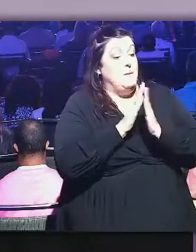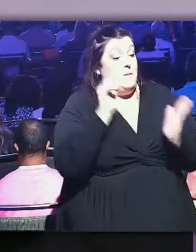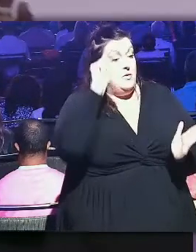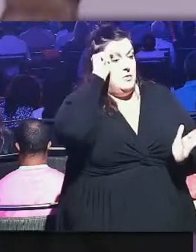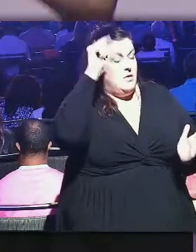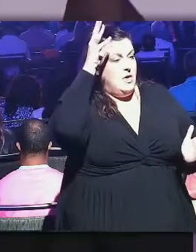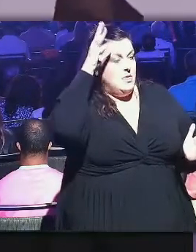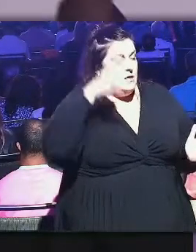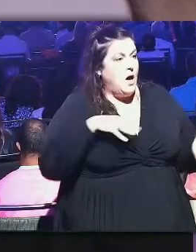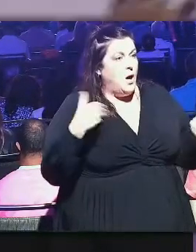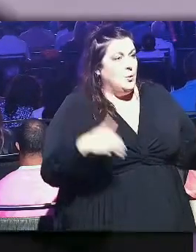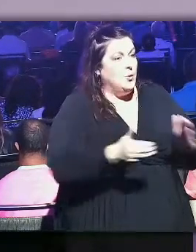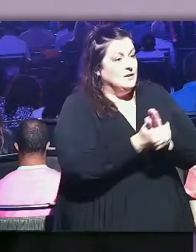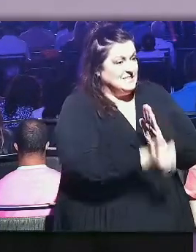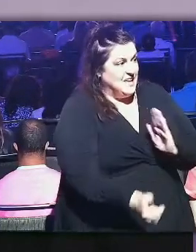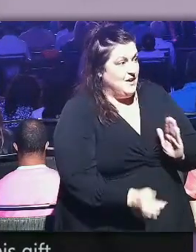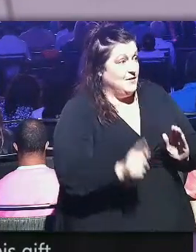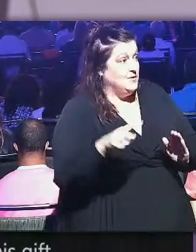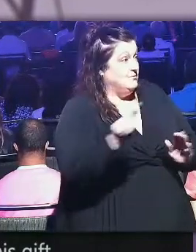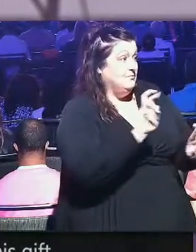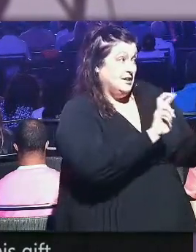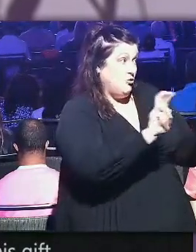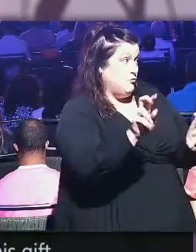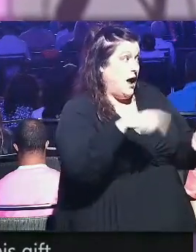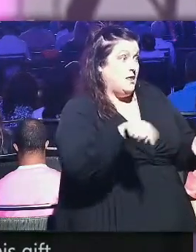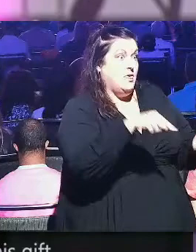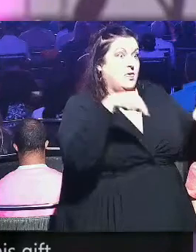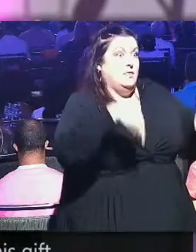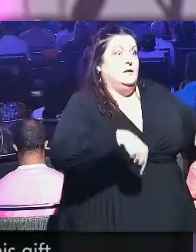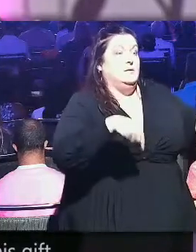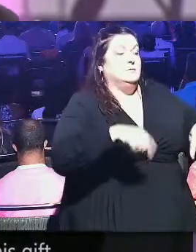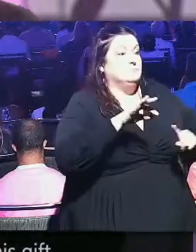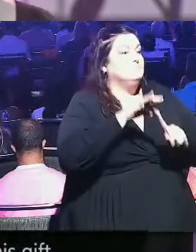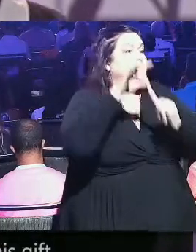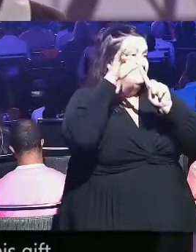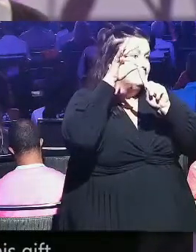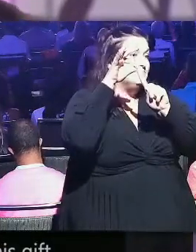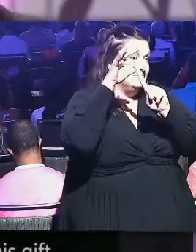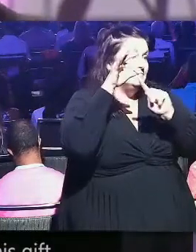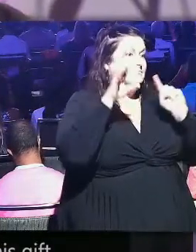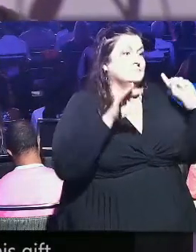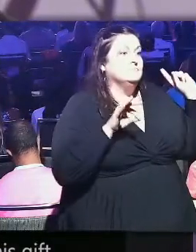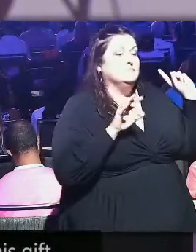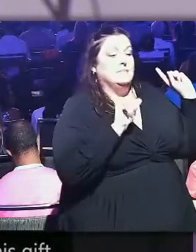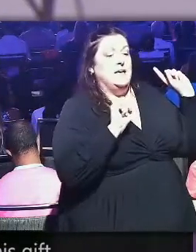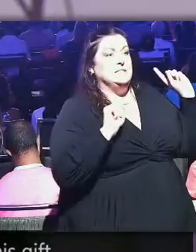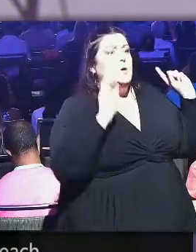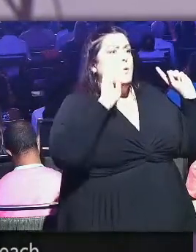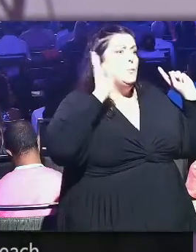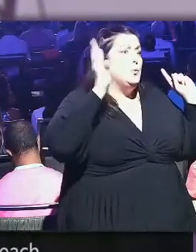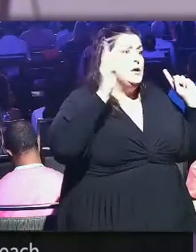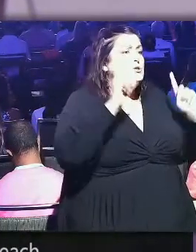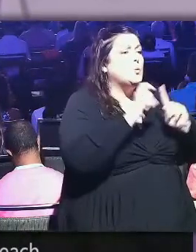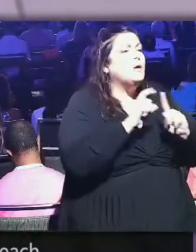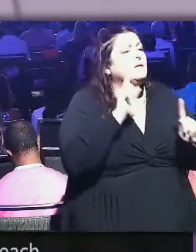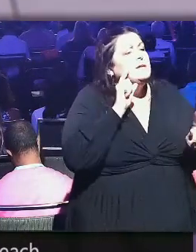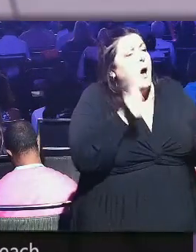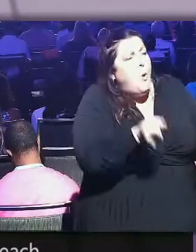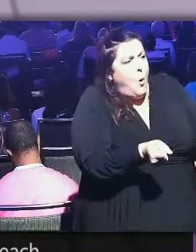guy is gifted. You are in for a treat this morning. AT is gonna preach the word. Now it's gonna be a little while before he